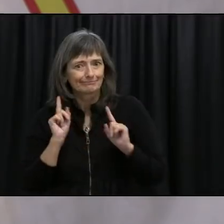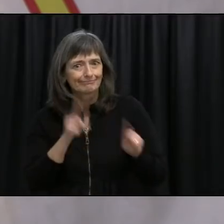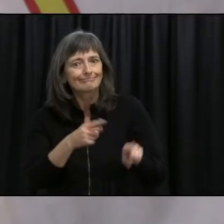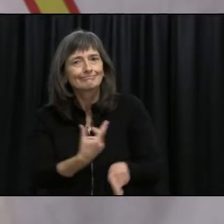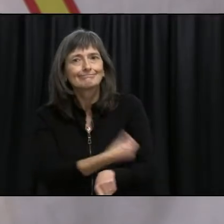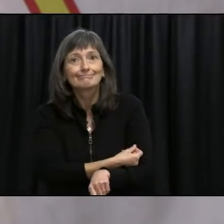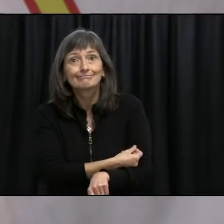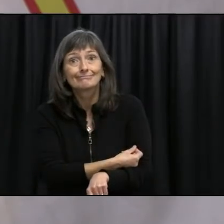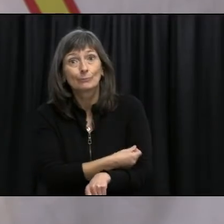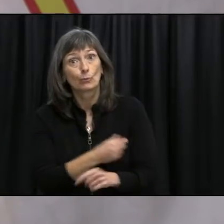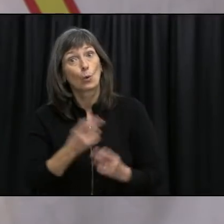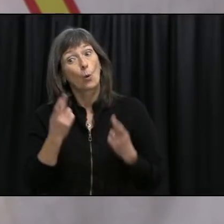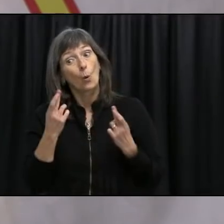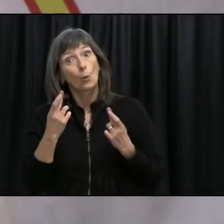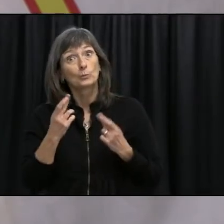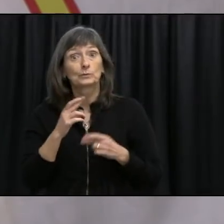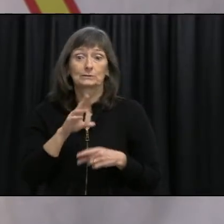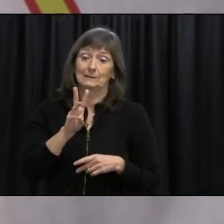80%.